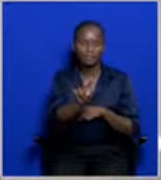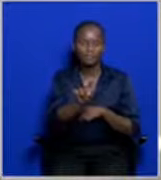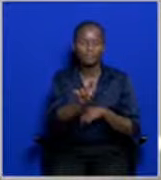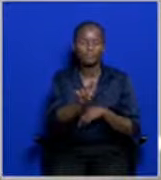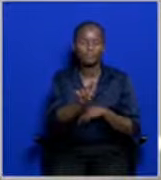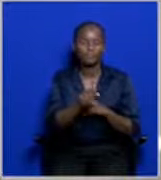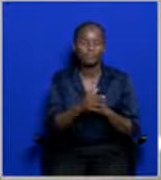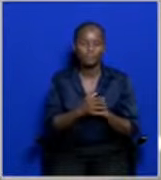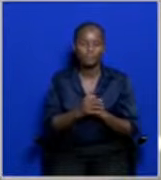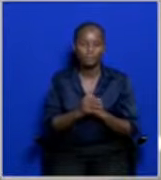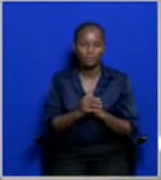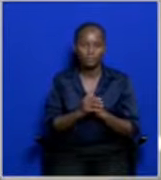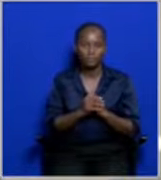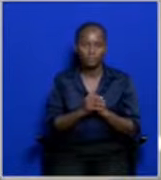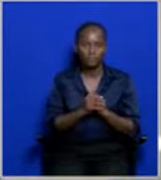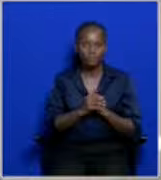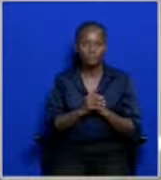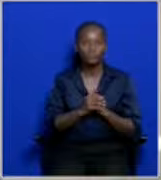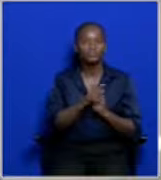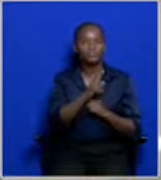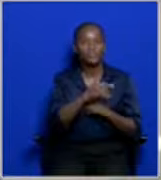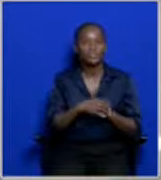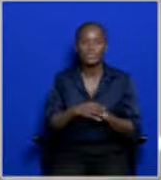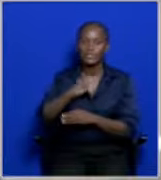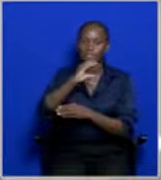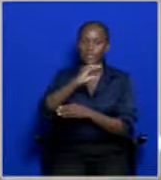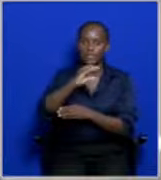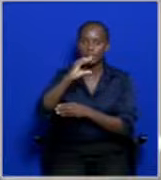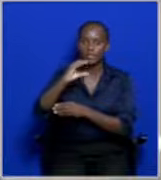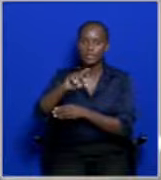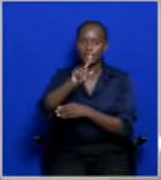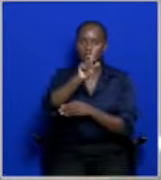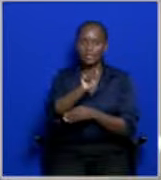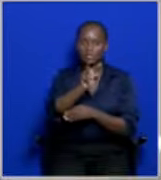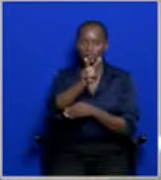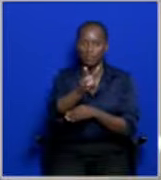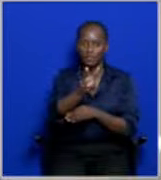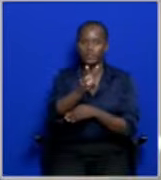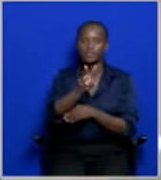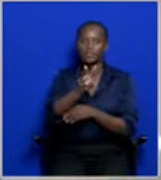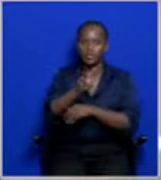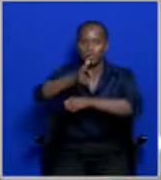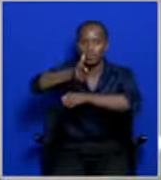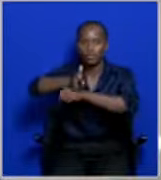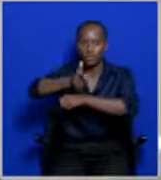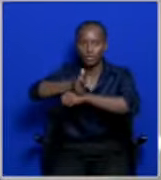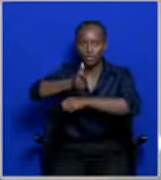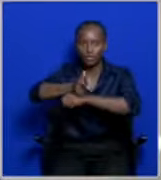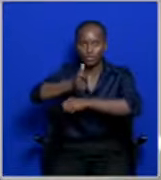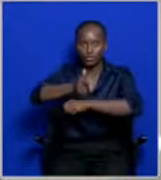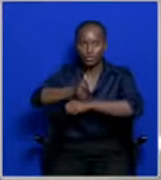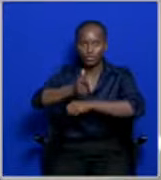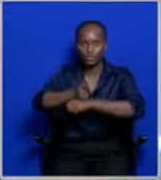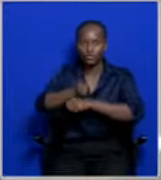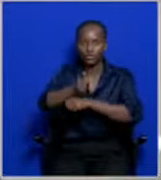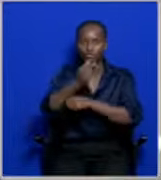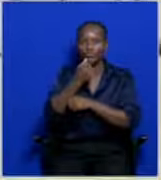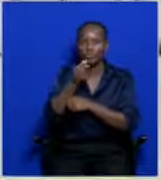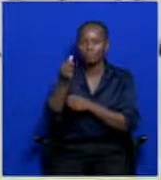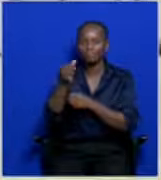CCTV footage to the forensic laboratory. Yes. Please have regard to